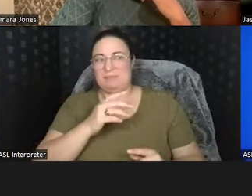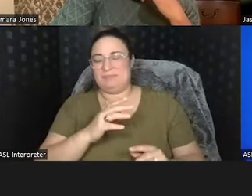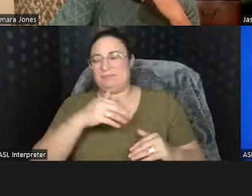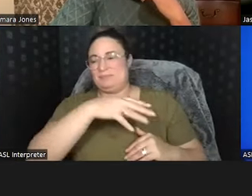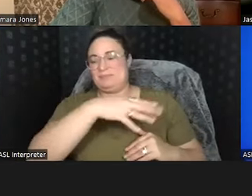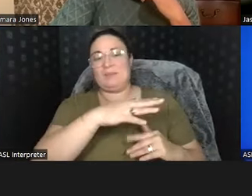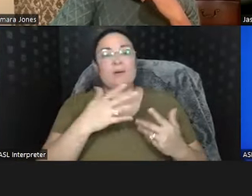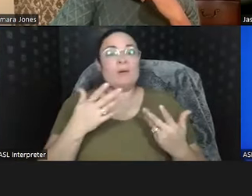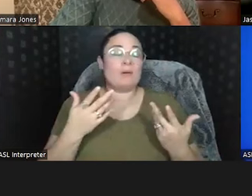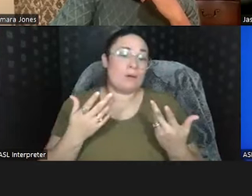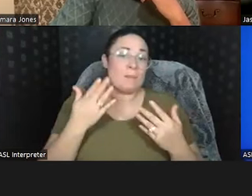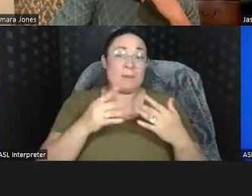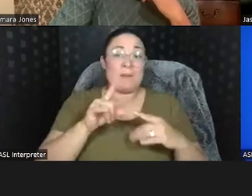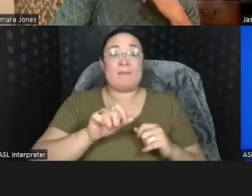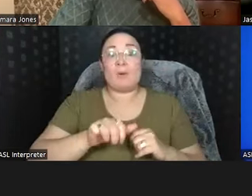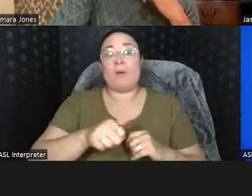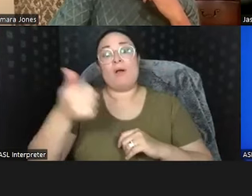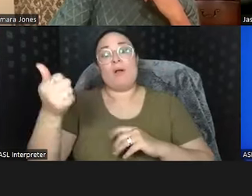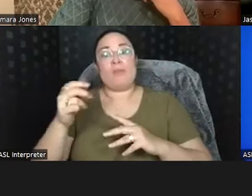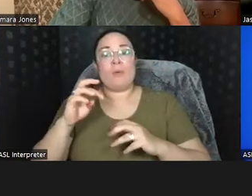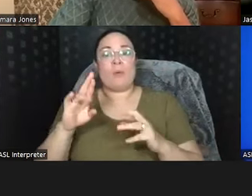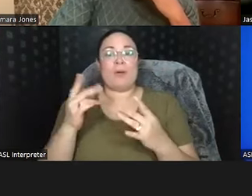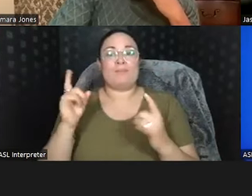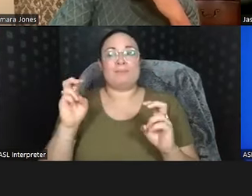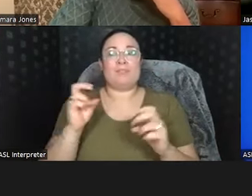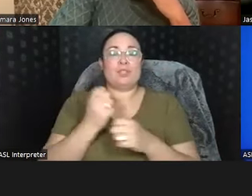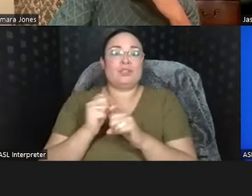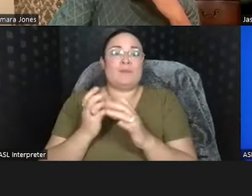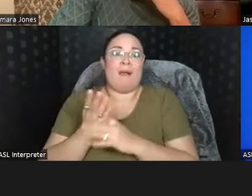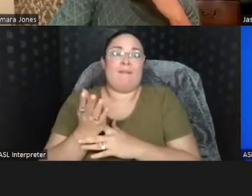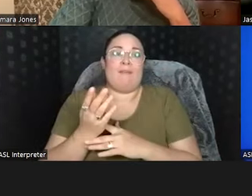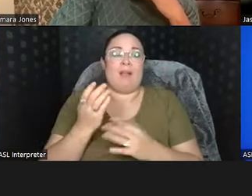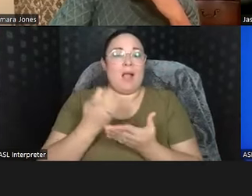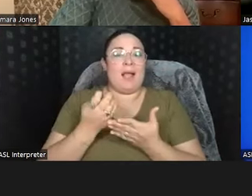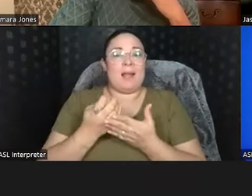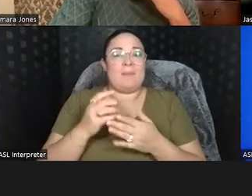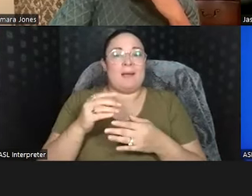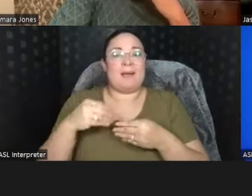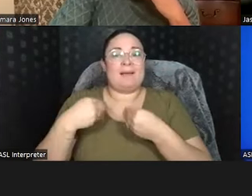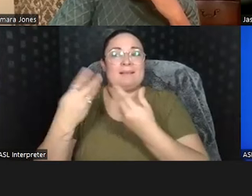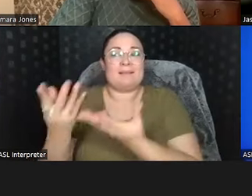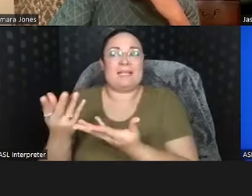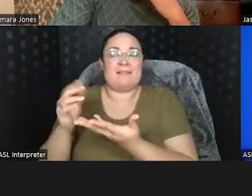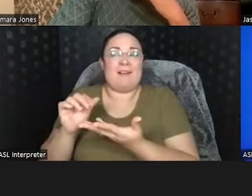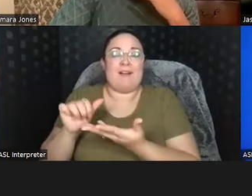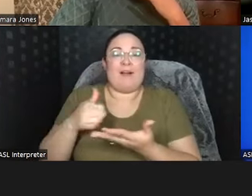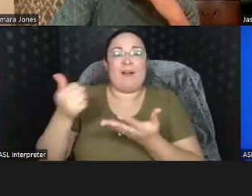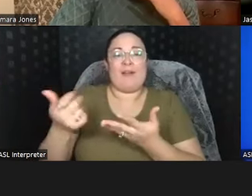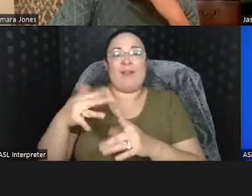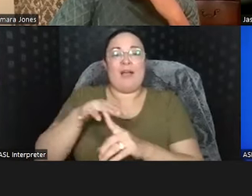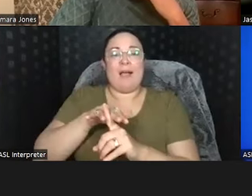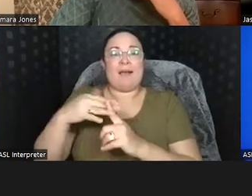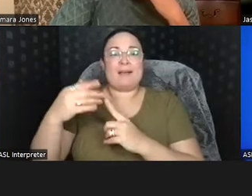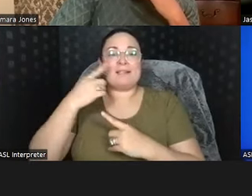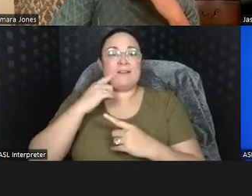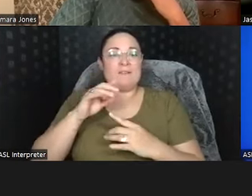to go into alternative or survival economies, which then create this other context, like on both an